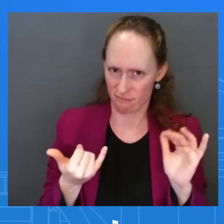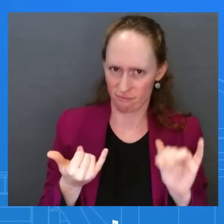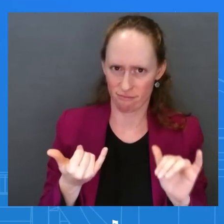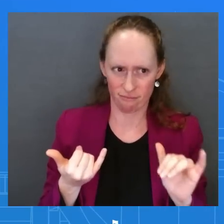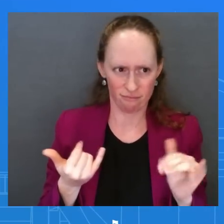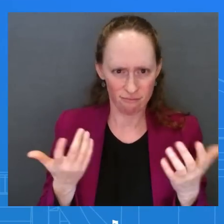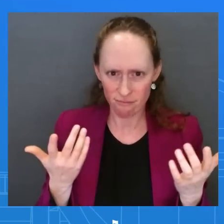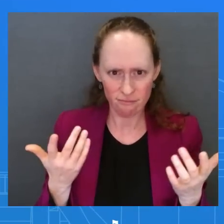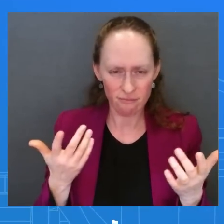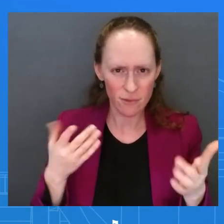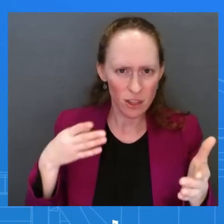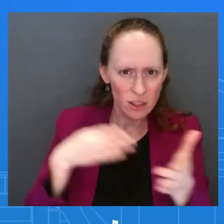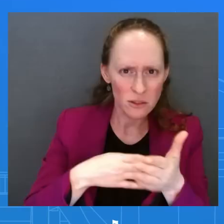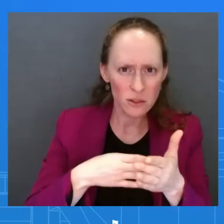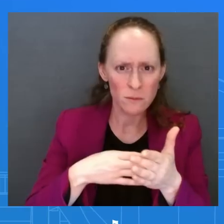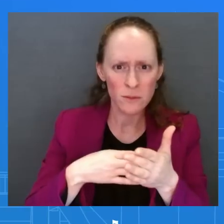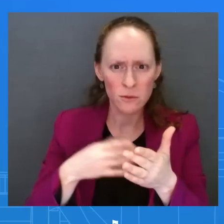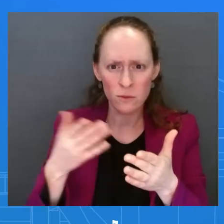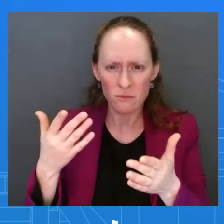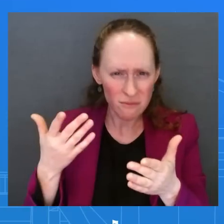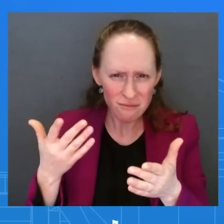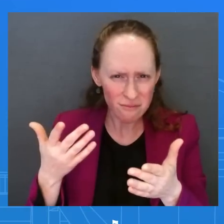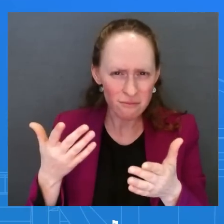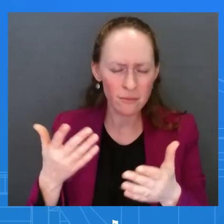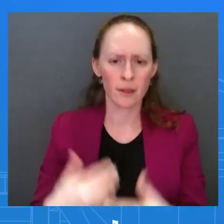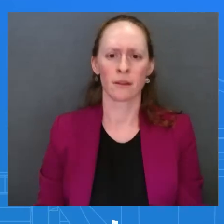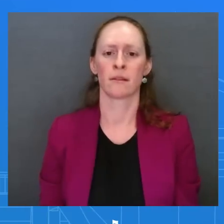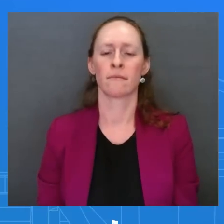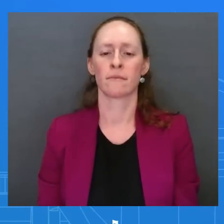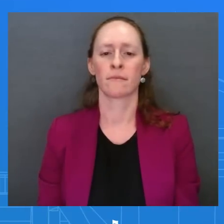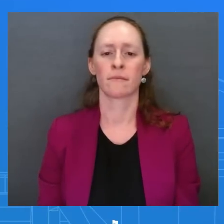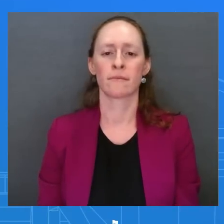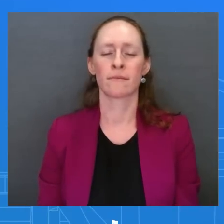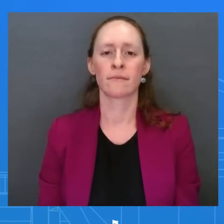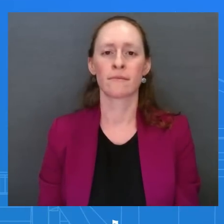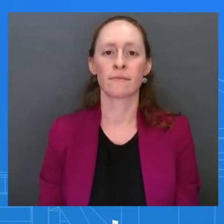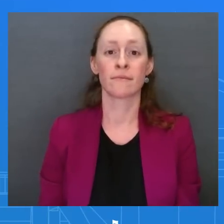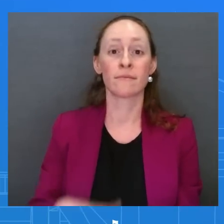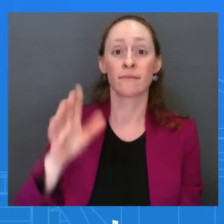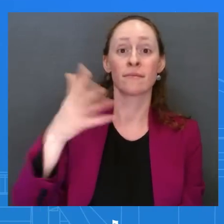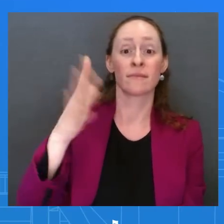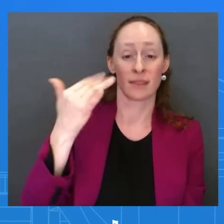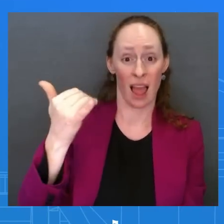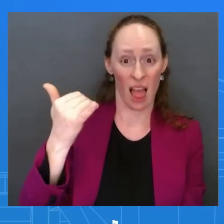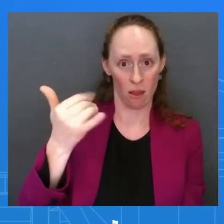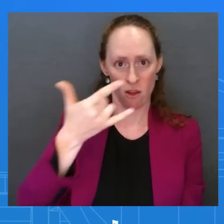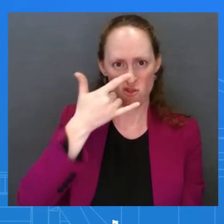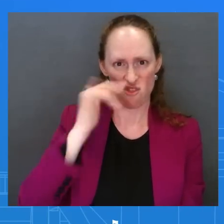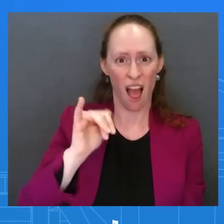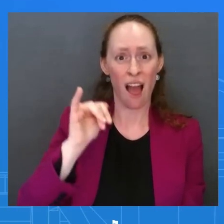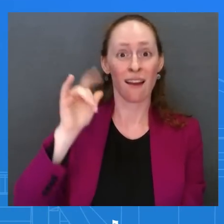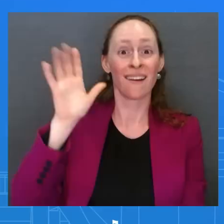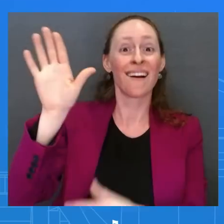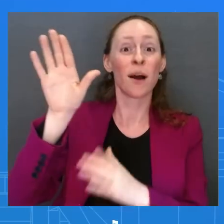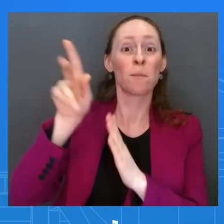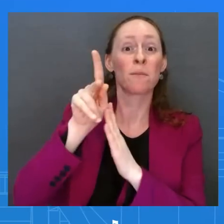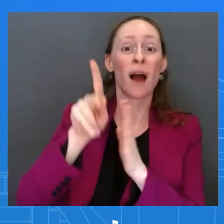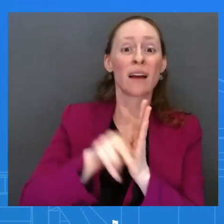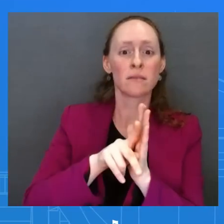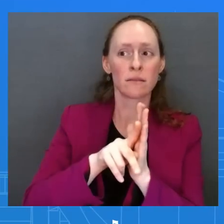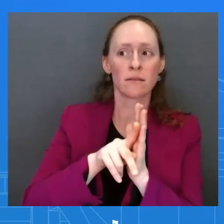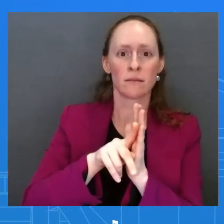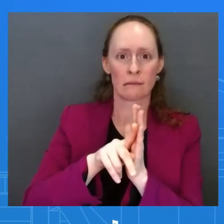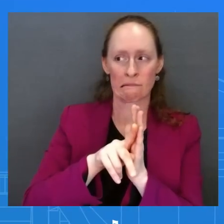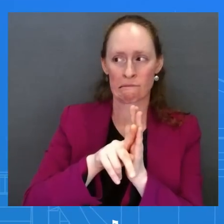such lengths to defend a policy that the president himself says is a moral and a national shame? So look, the president repeatedly has